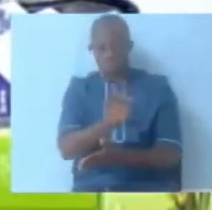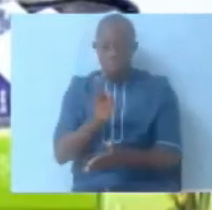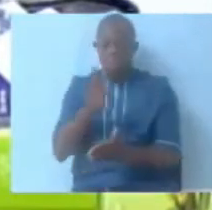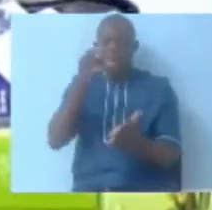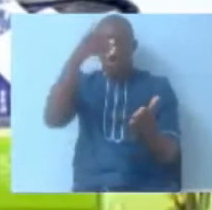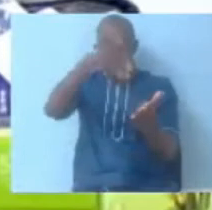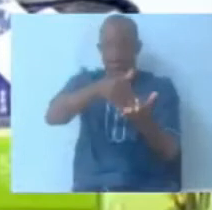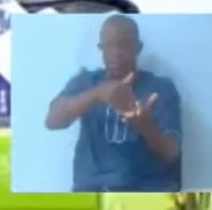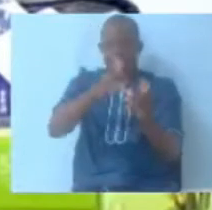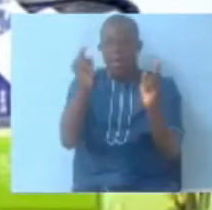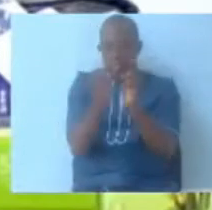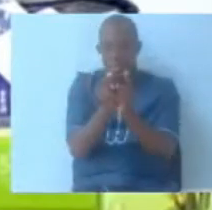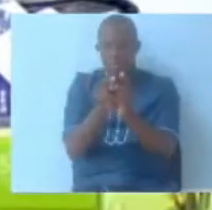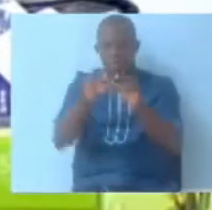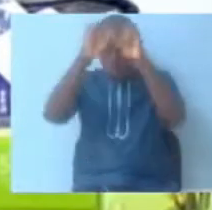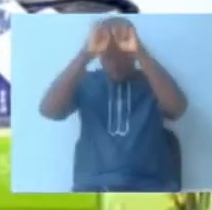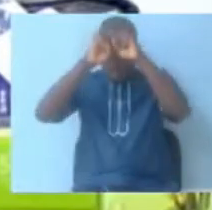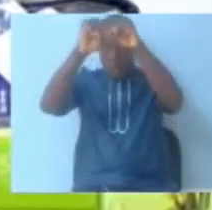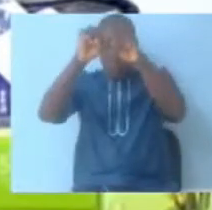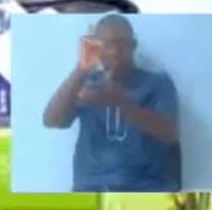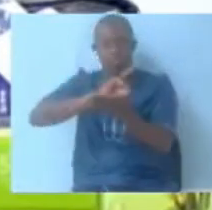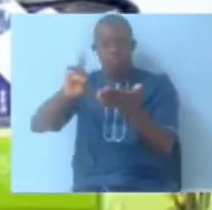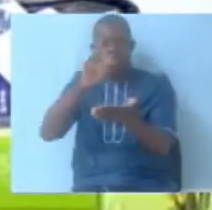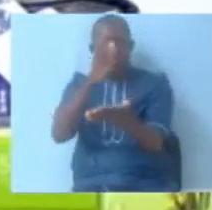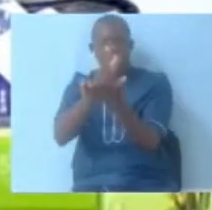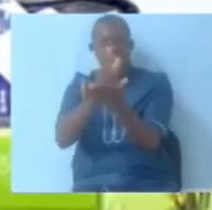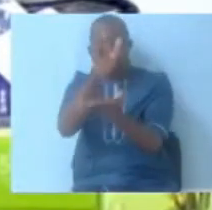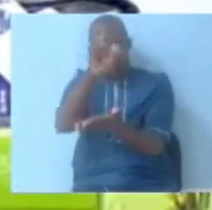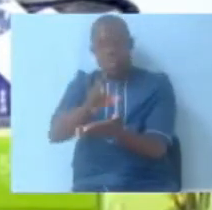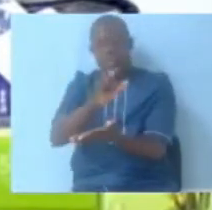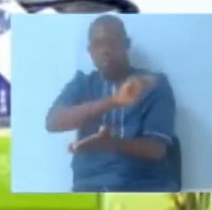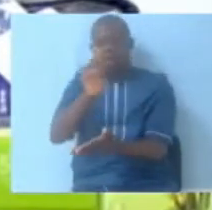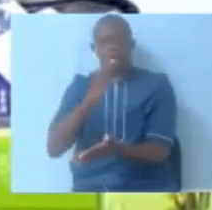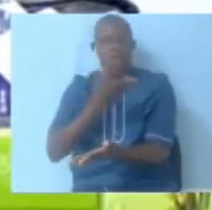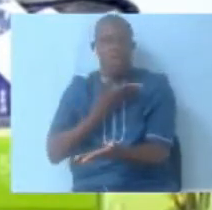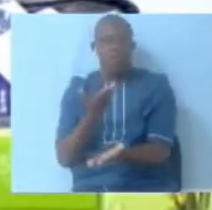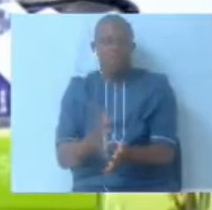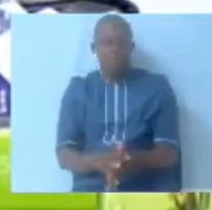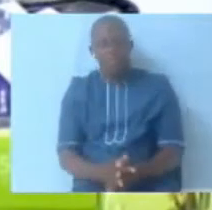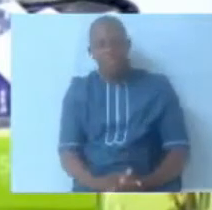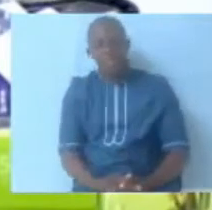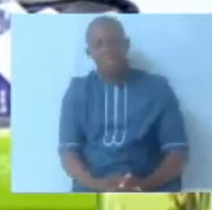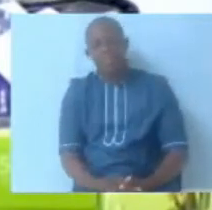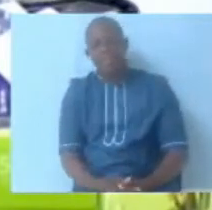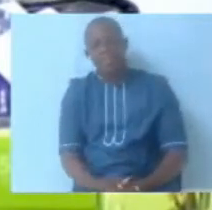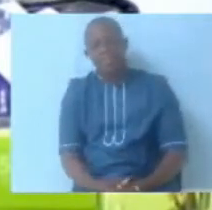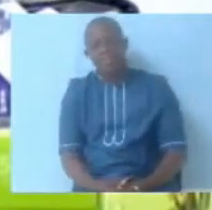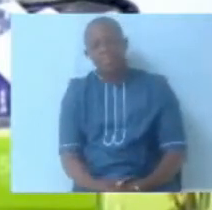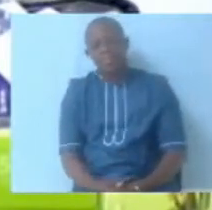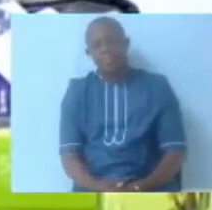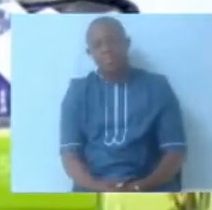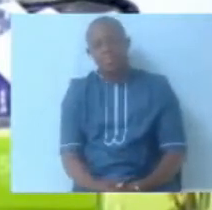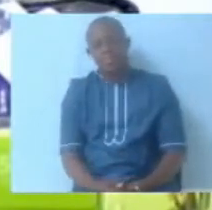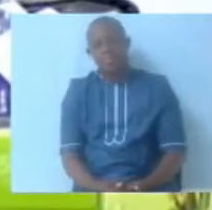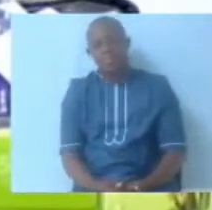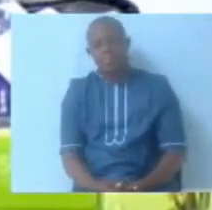witness. Brimbenta purka kwenye ndiamu mansa kunda manna sede fintindi. And we